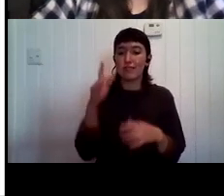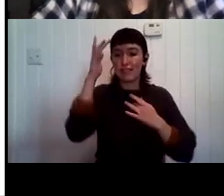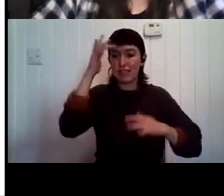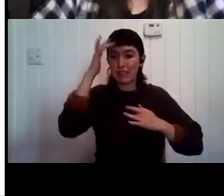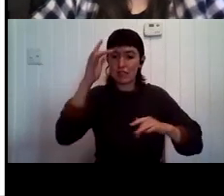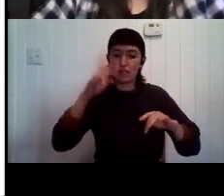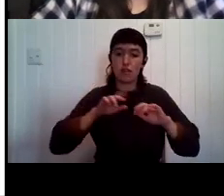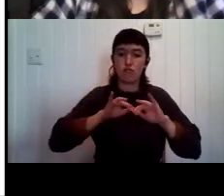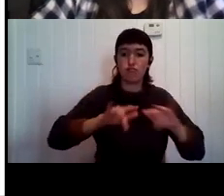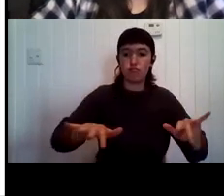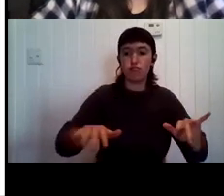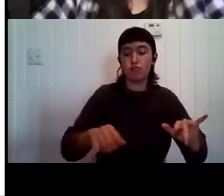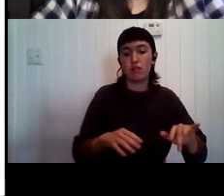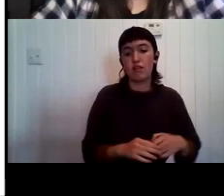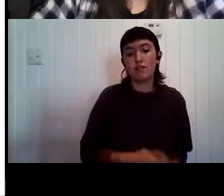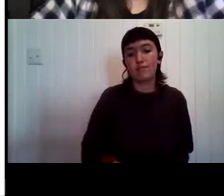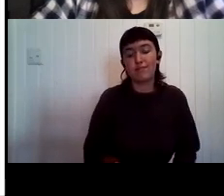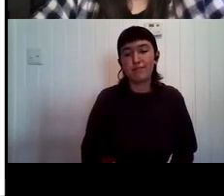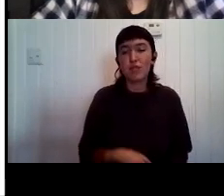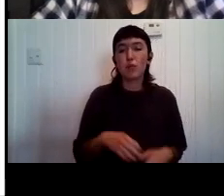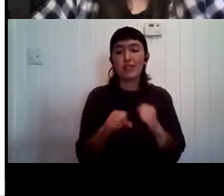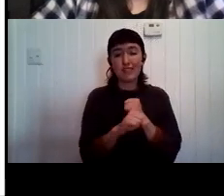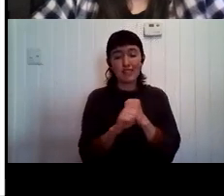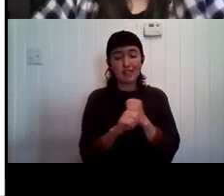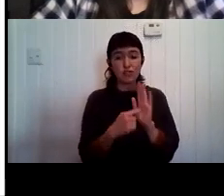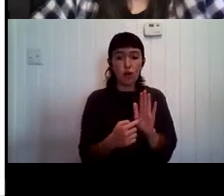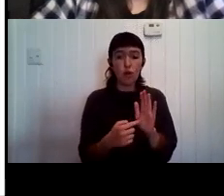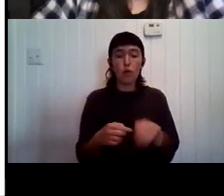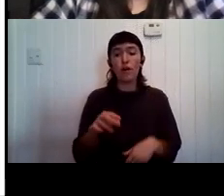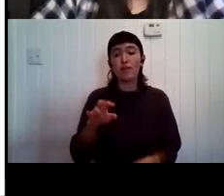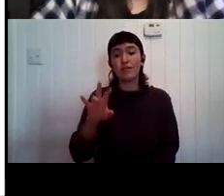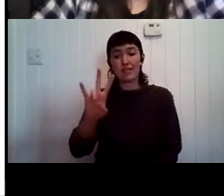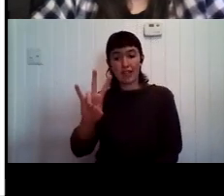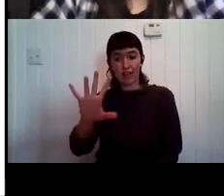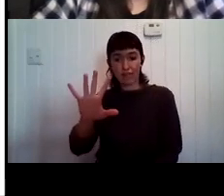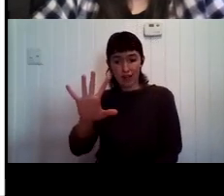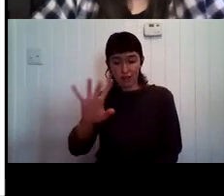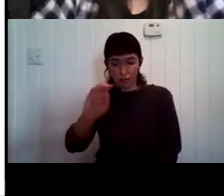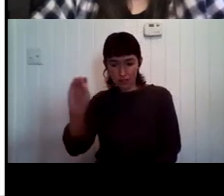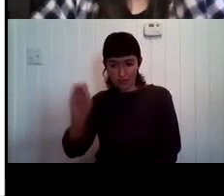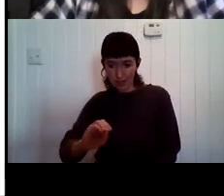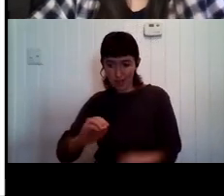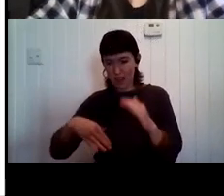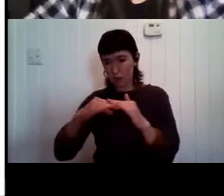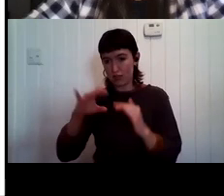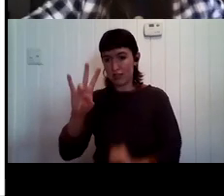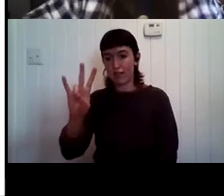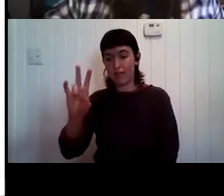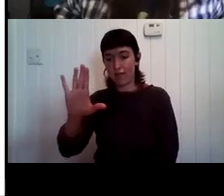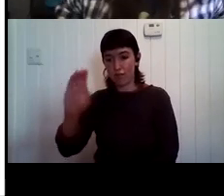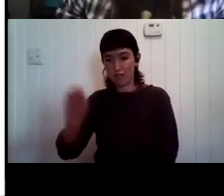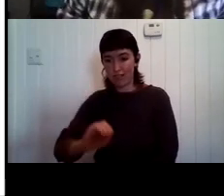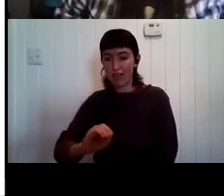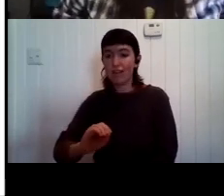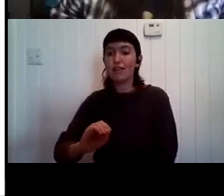up to 3/4 or up to 75% of diseases that jump between different organisms are considered